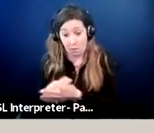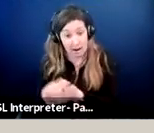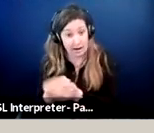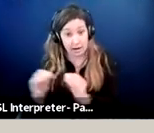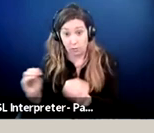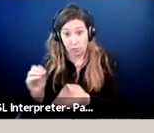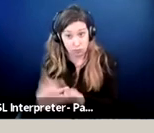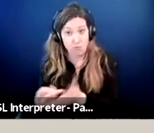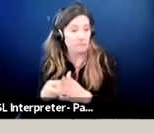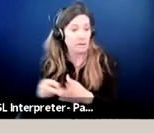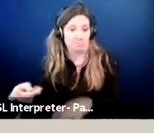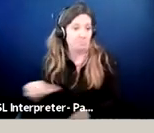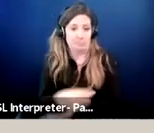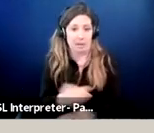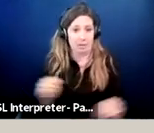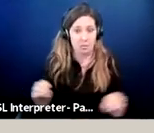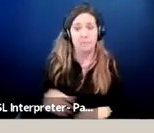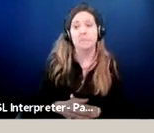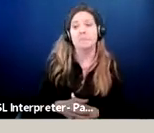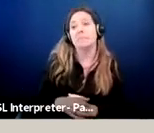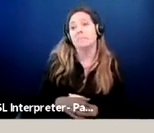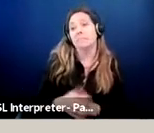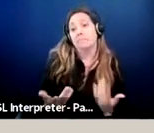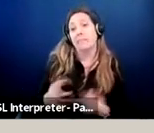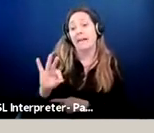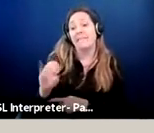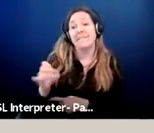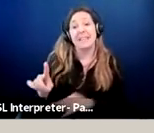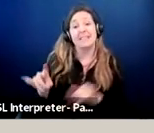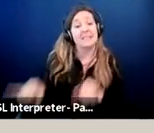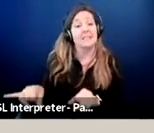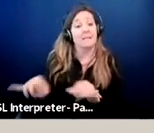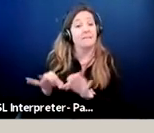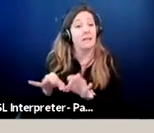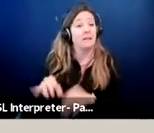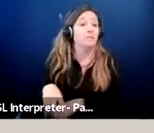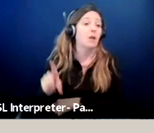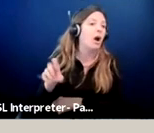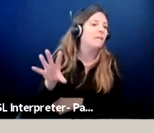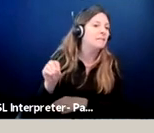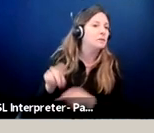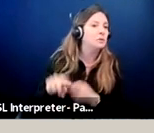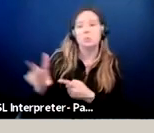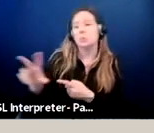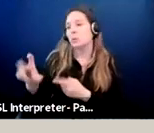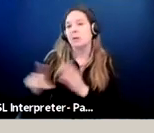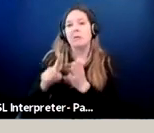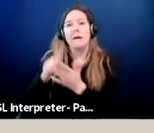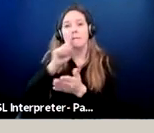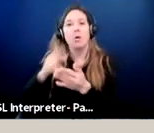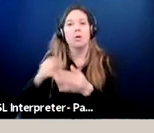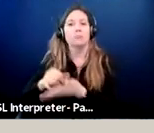paid. You can do it fixed fee as well. And it'll vary anywhere from $150 to $300 an hour just to get a grant writer through these firms or